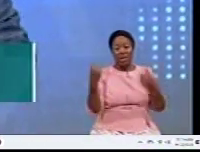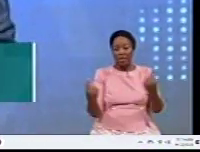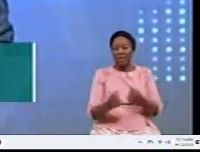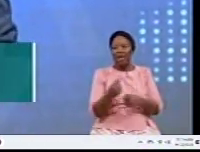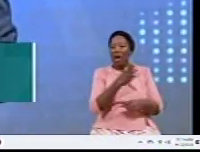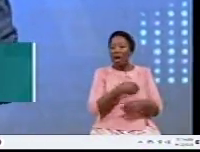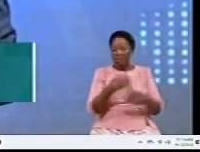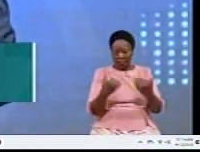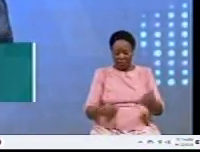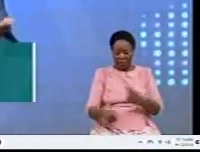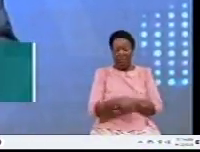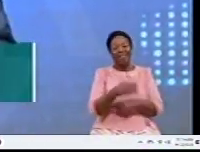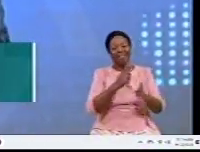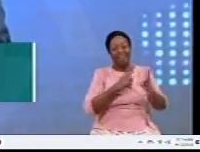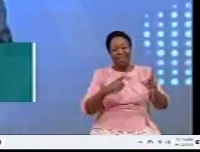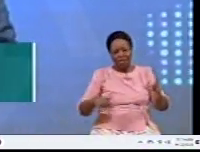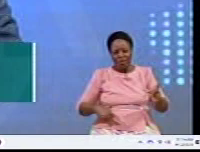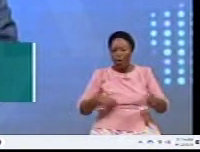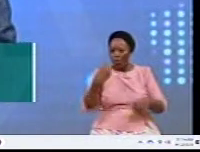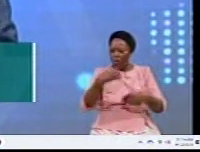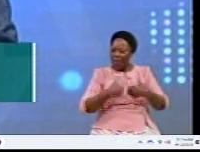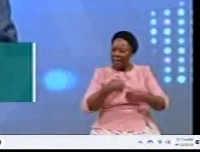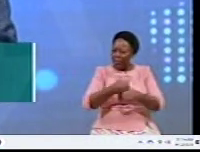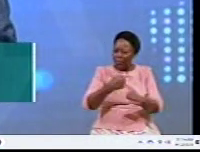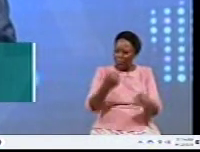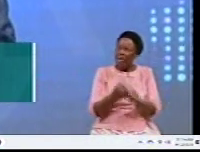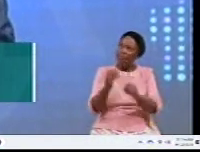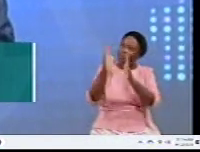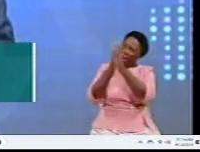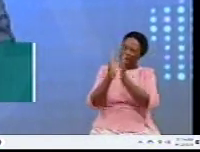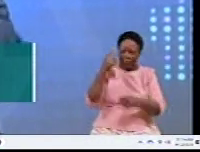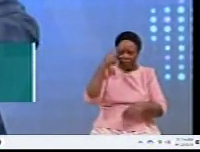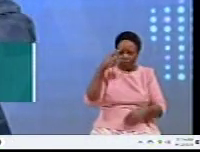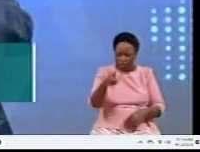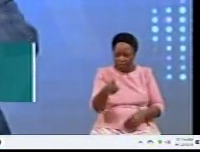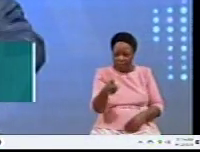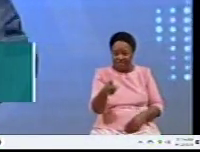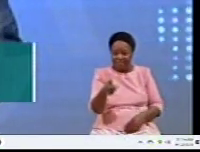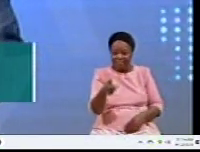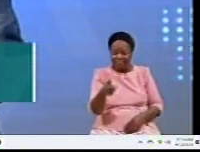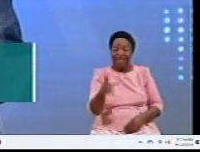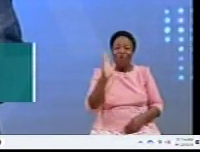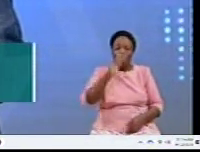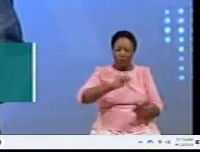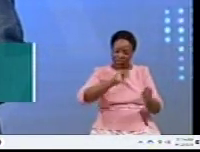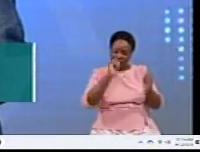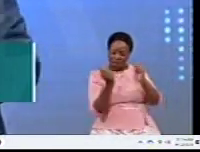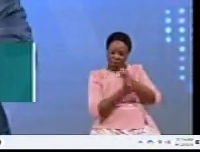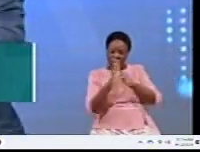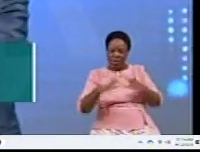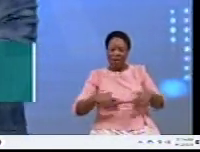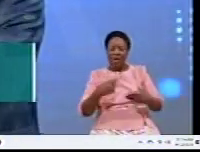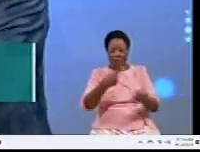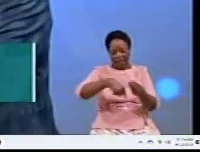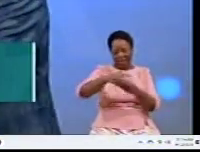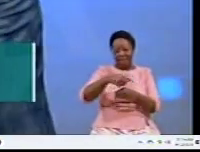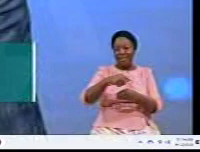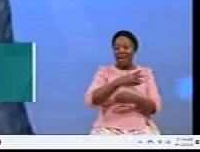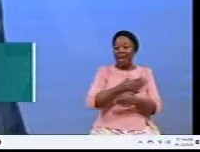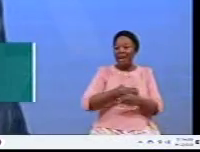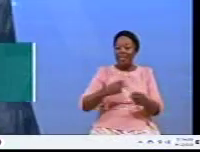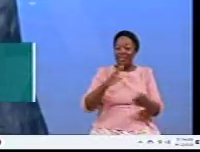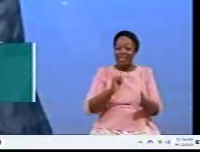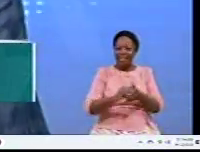the Lord, who has made intercession for you, will turn your life around. That